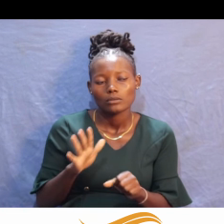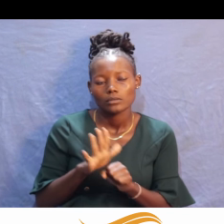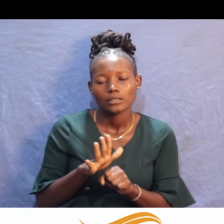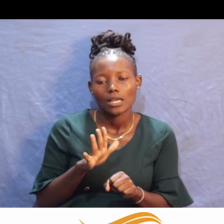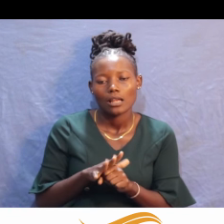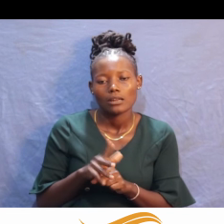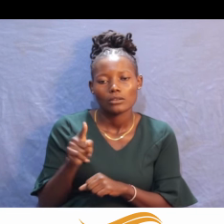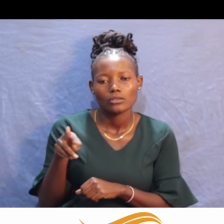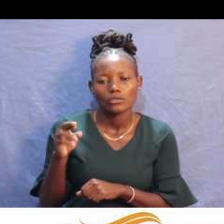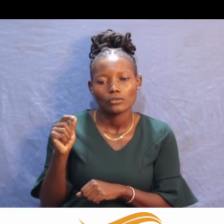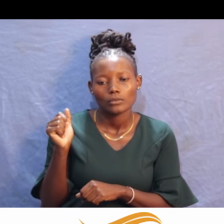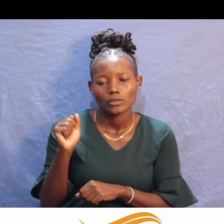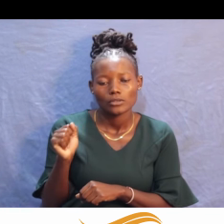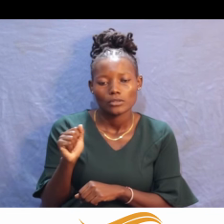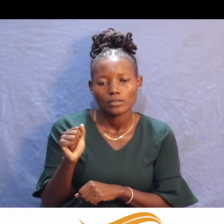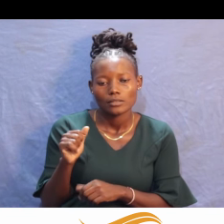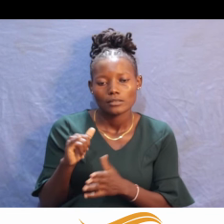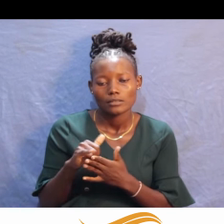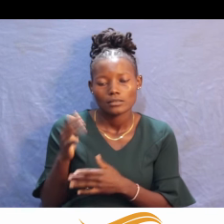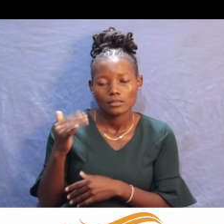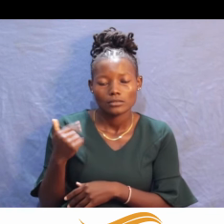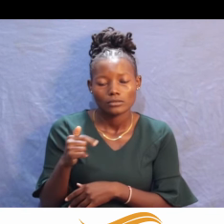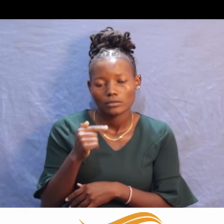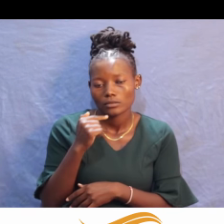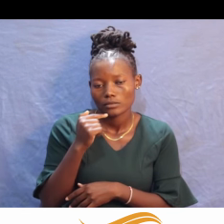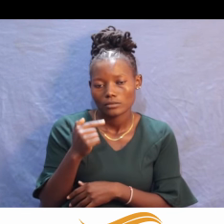why marathon runners typically are very thin,